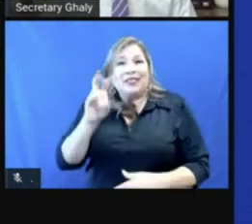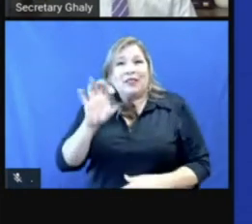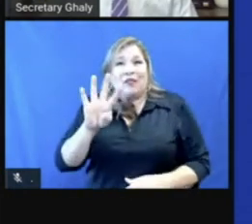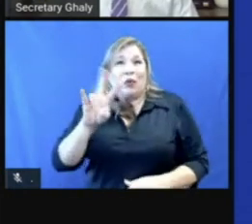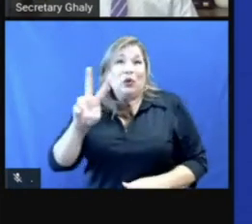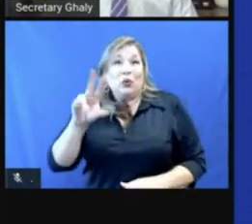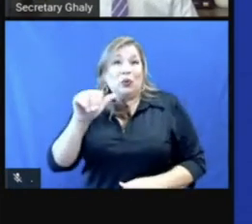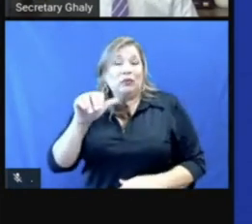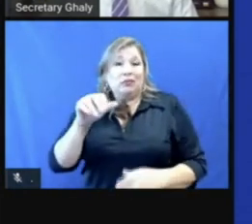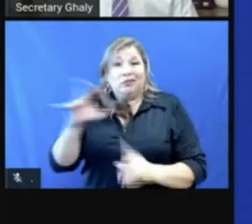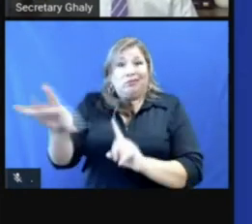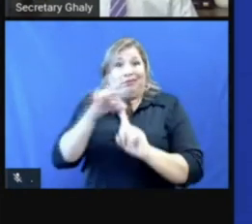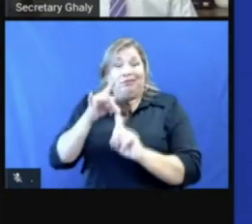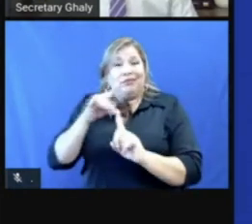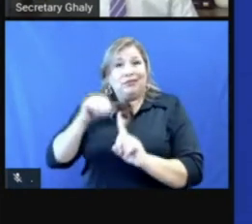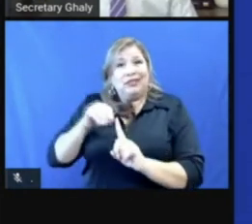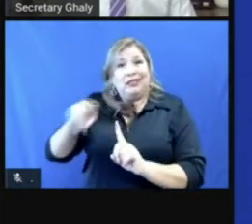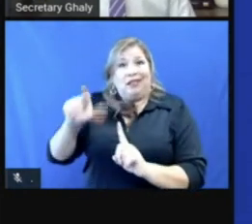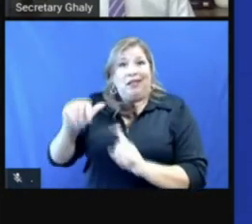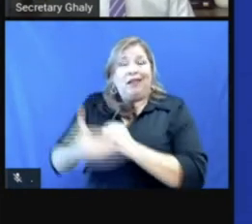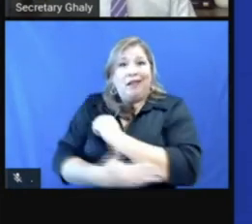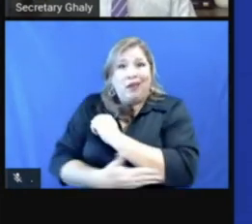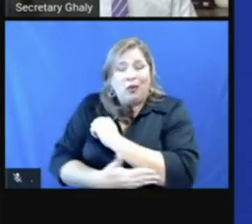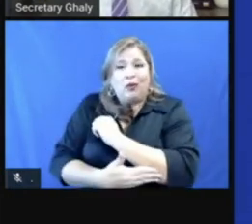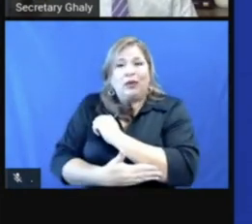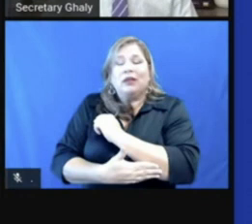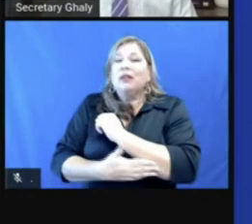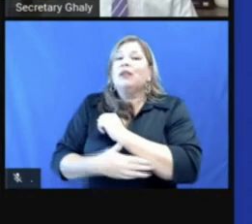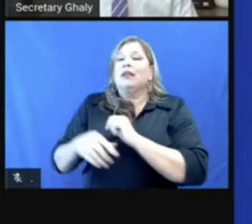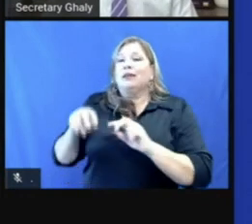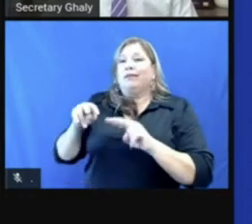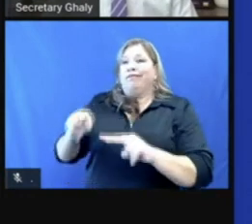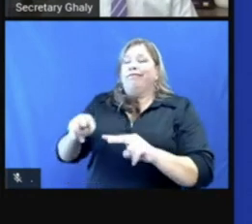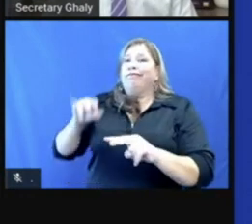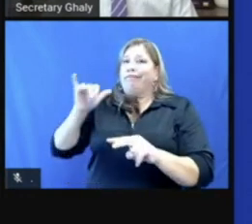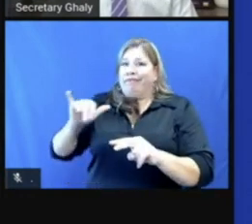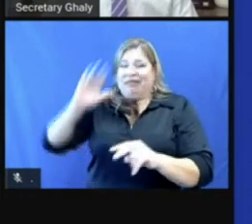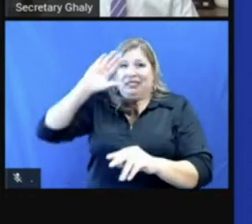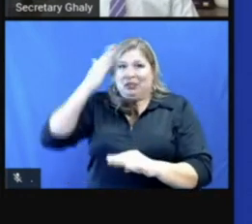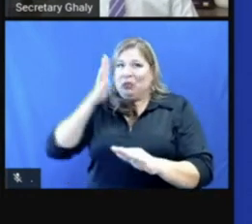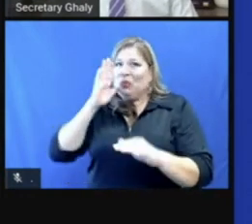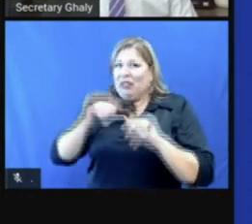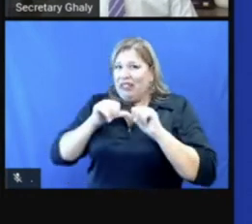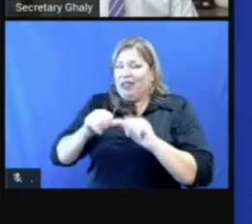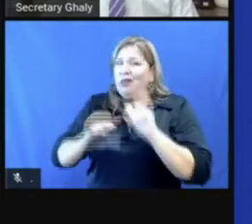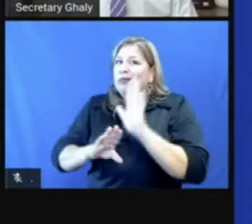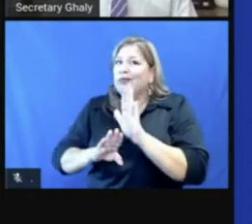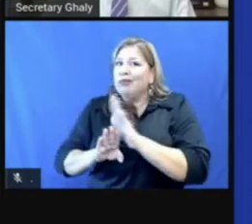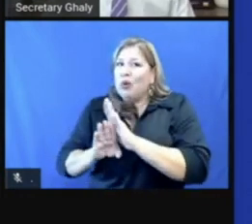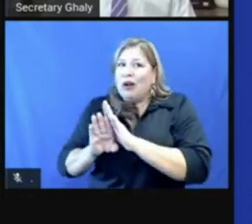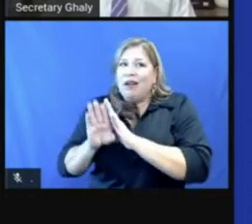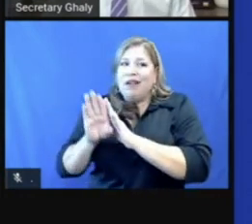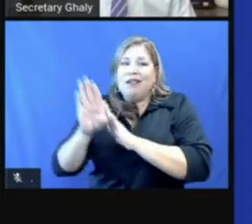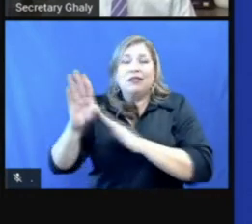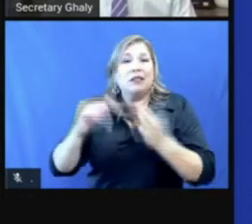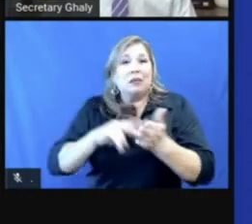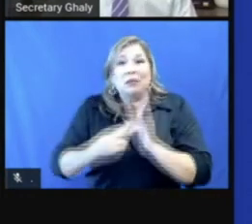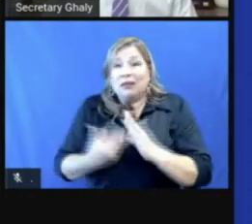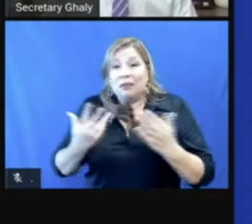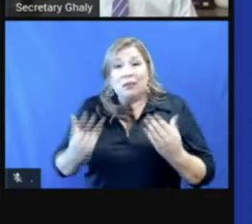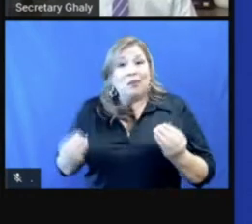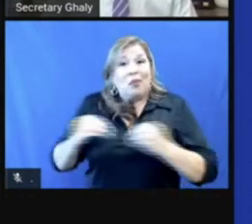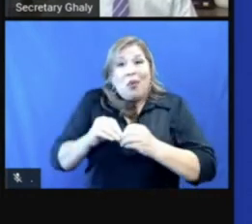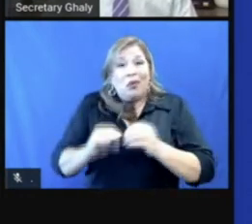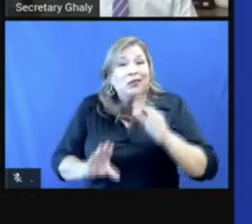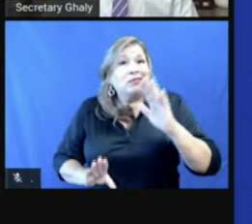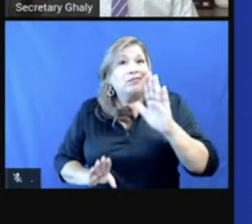3,742 cases. And certainly all signs point to continued rise in that number and potentially even higher numbers than